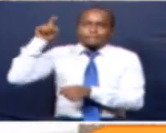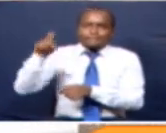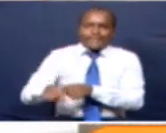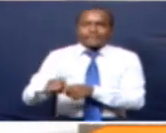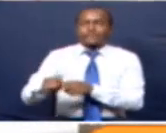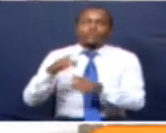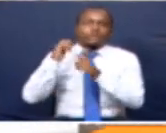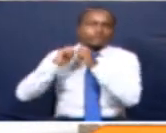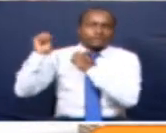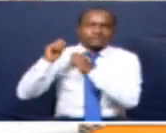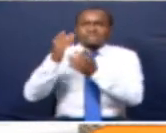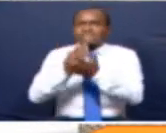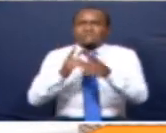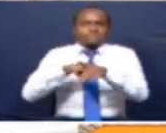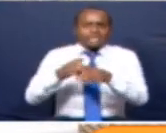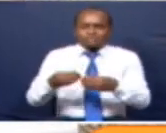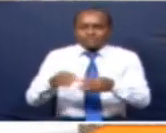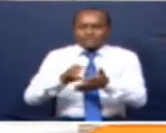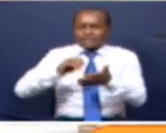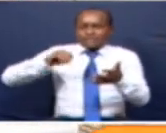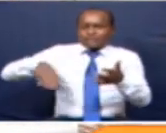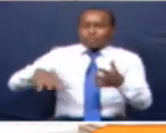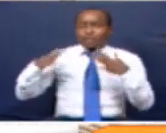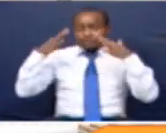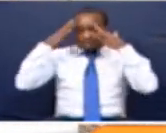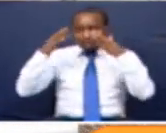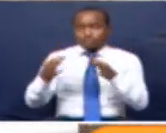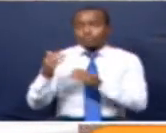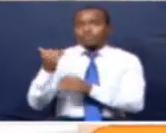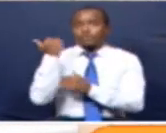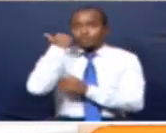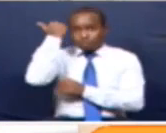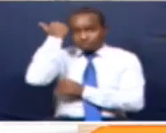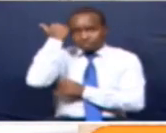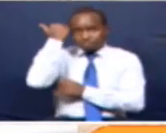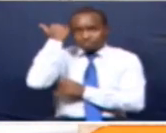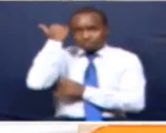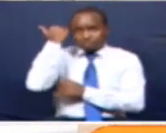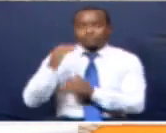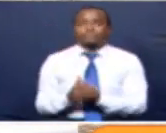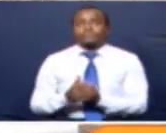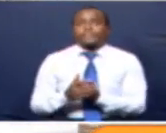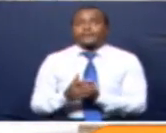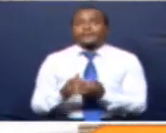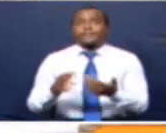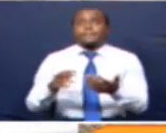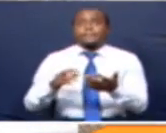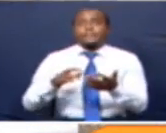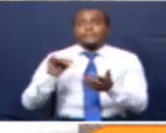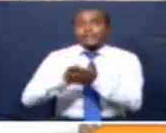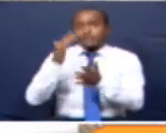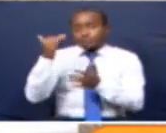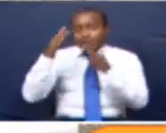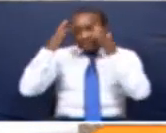it takes away the discretion of the court when they're trying to make sentencing. And so that's why a decision like